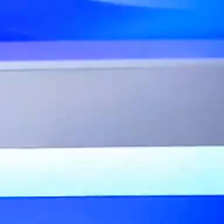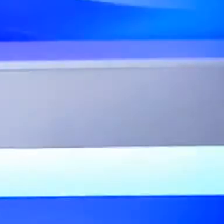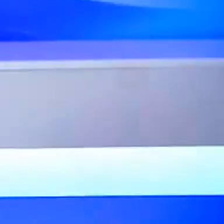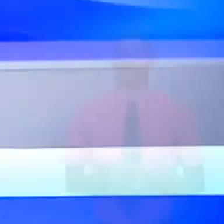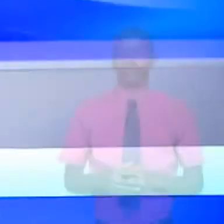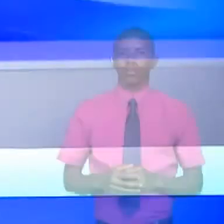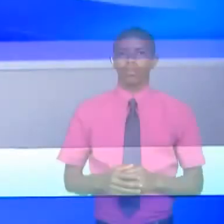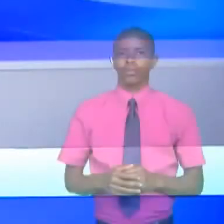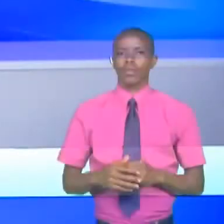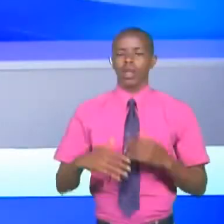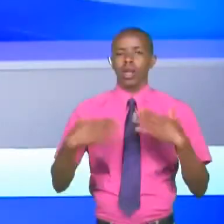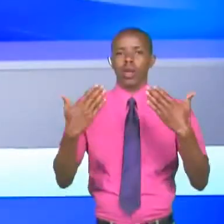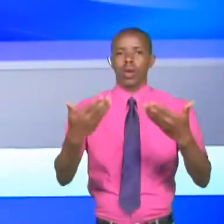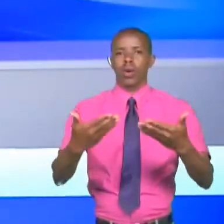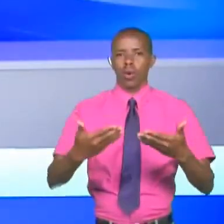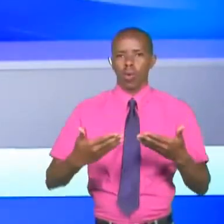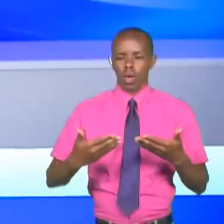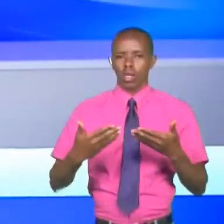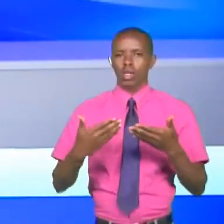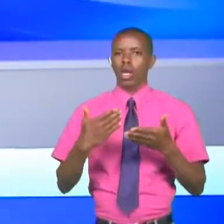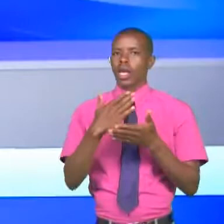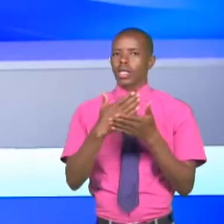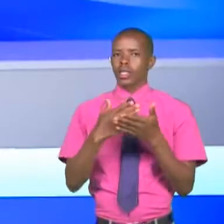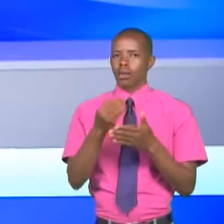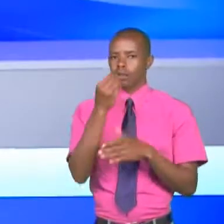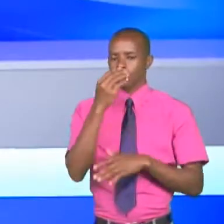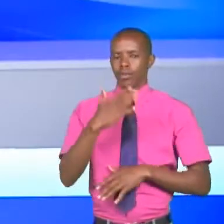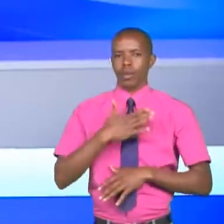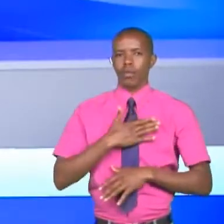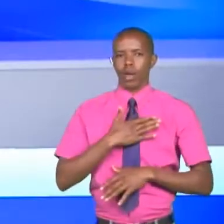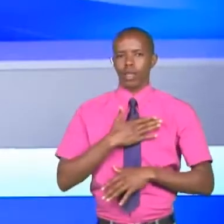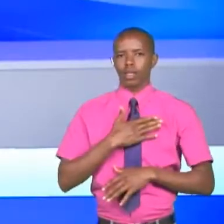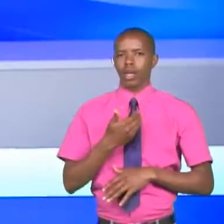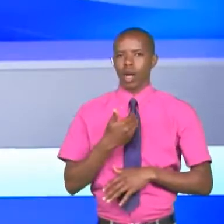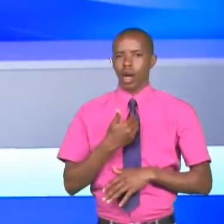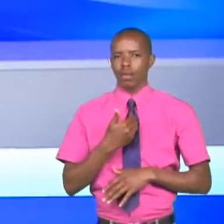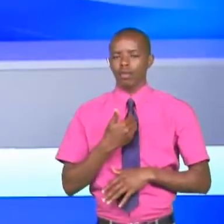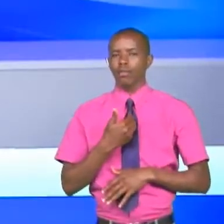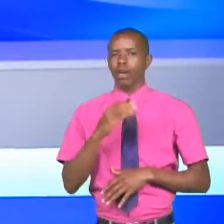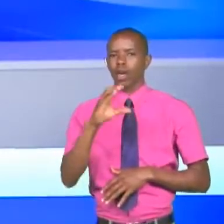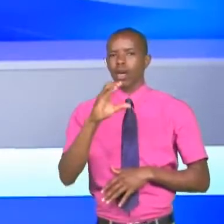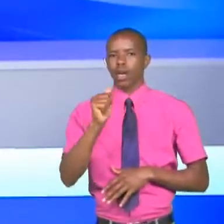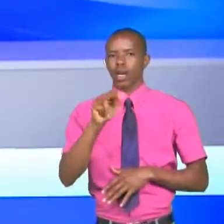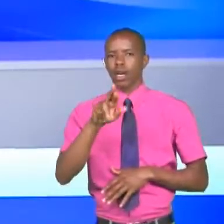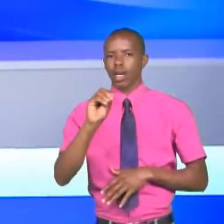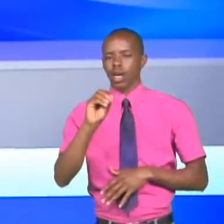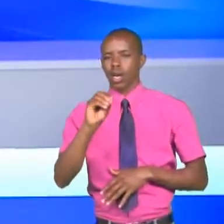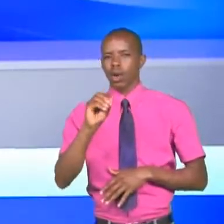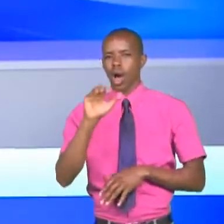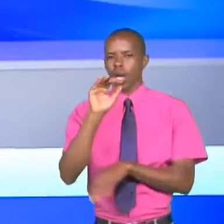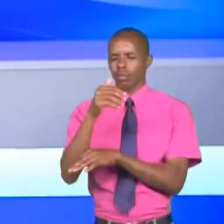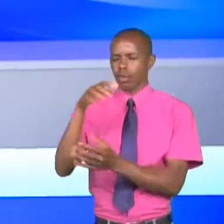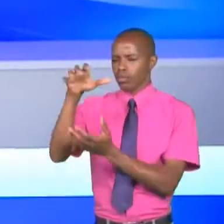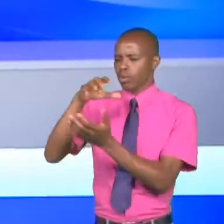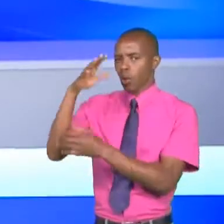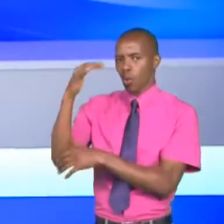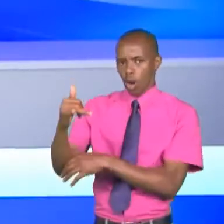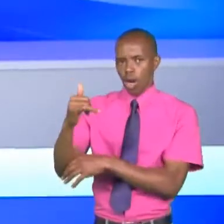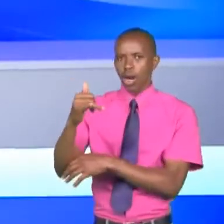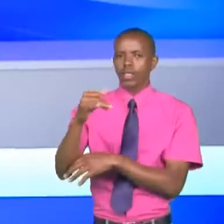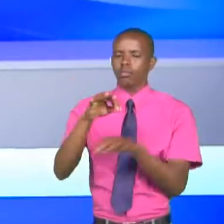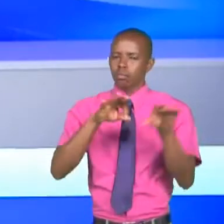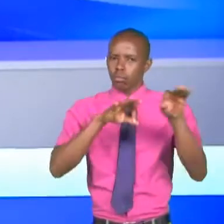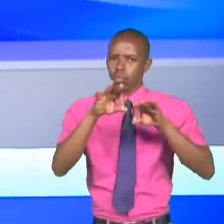All right, welcome back. Some of your feedback coming in. Karen Omar is asking me why I laughed, and I should explain